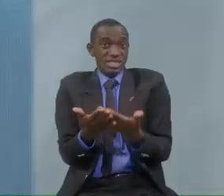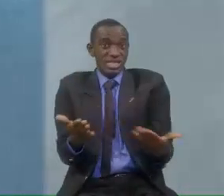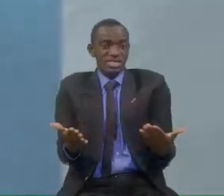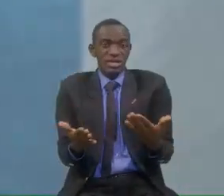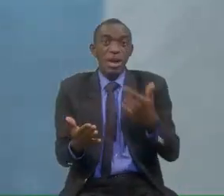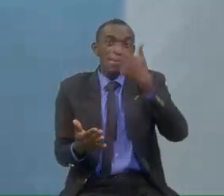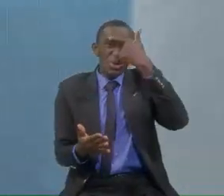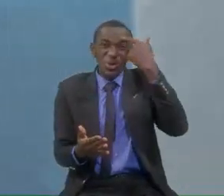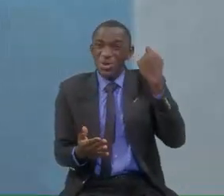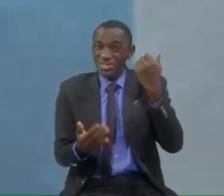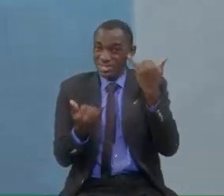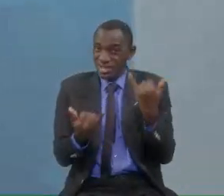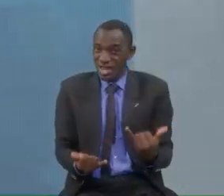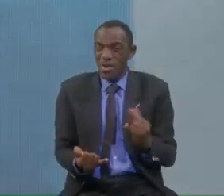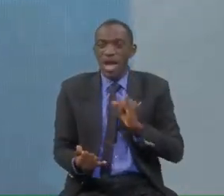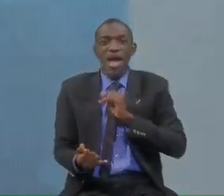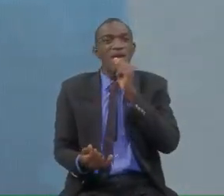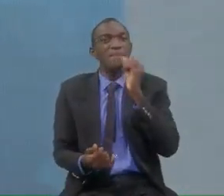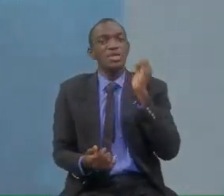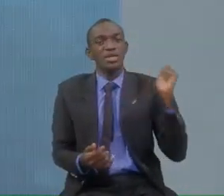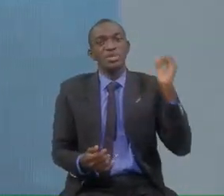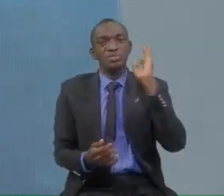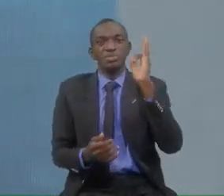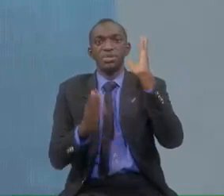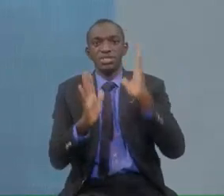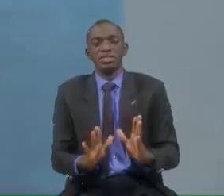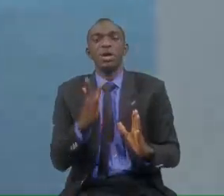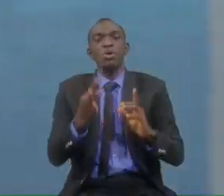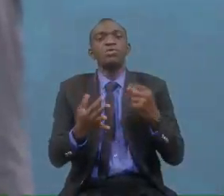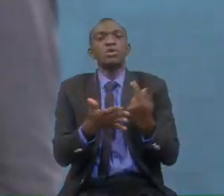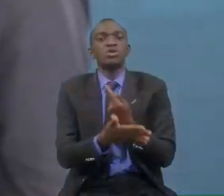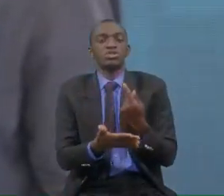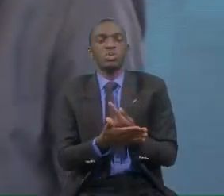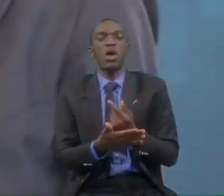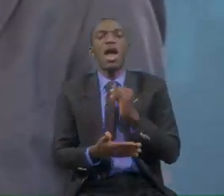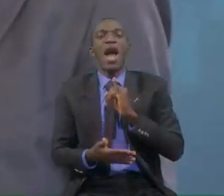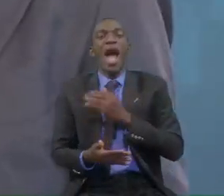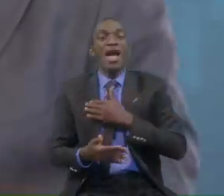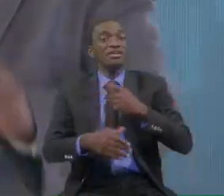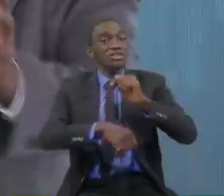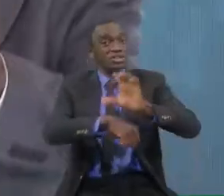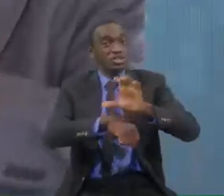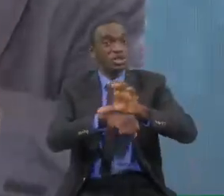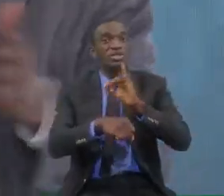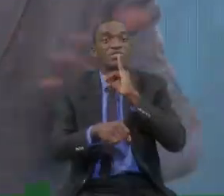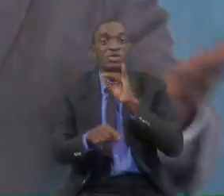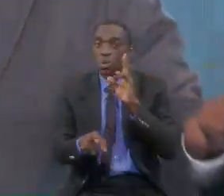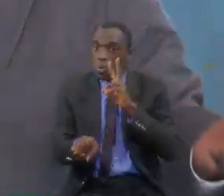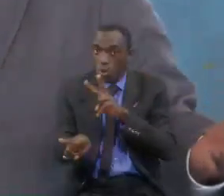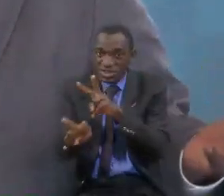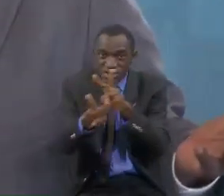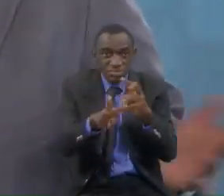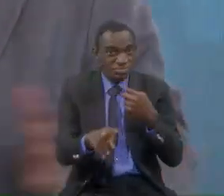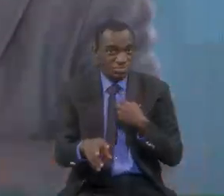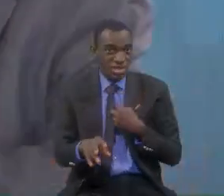now I'm a minister of the gospel and the church is watching how I relate with